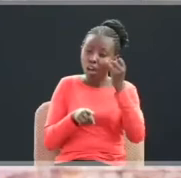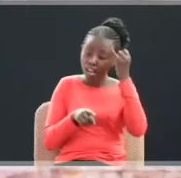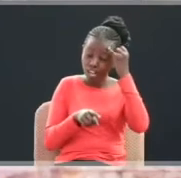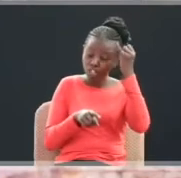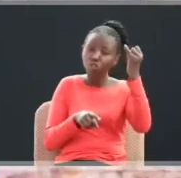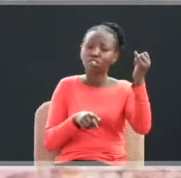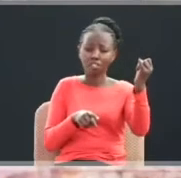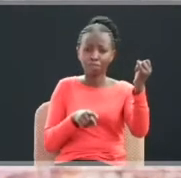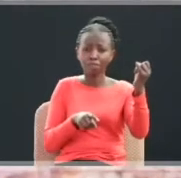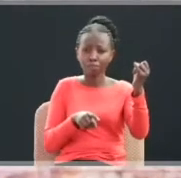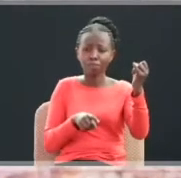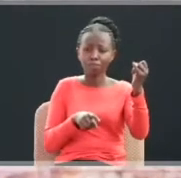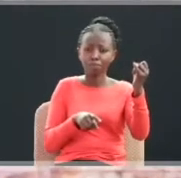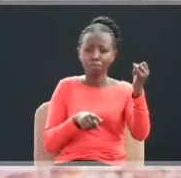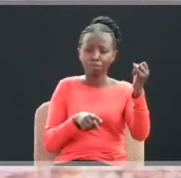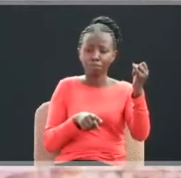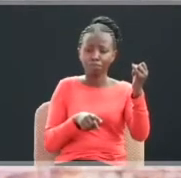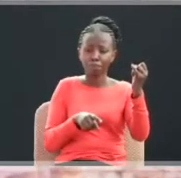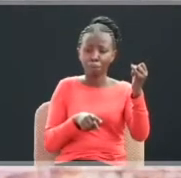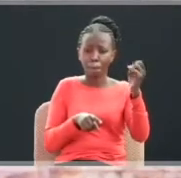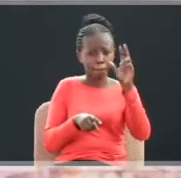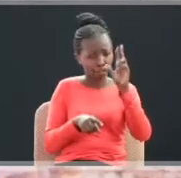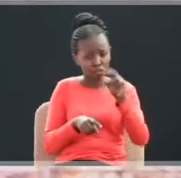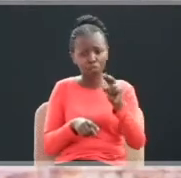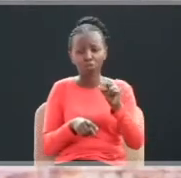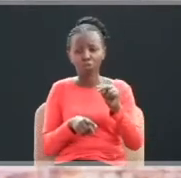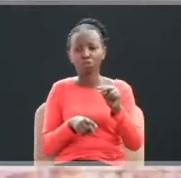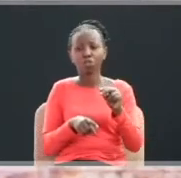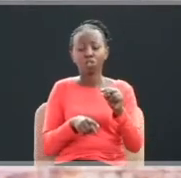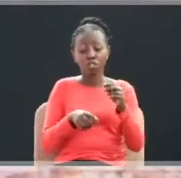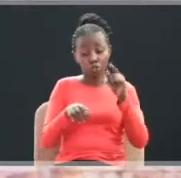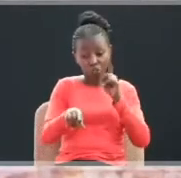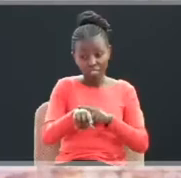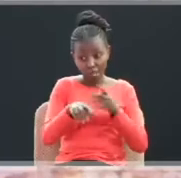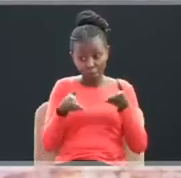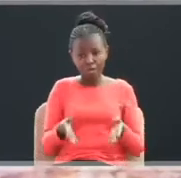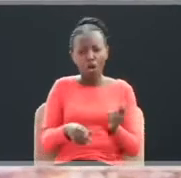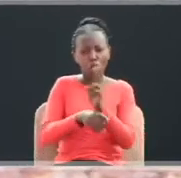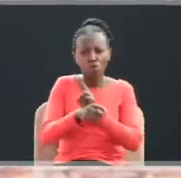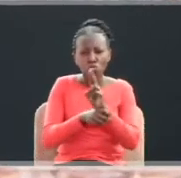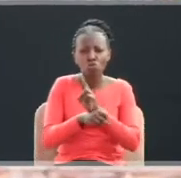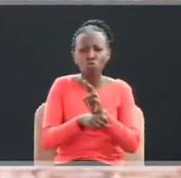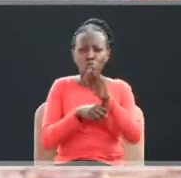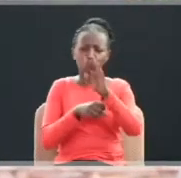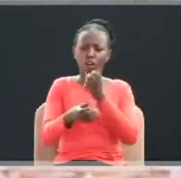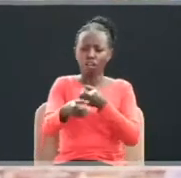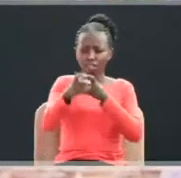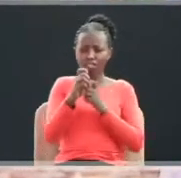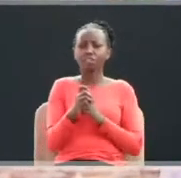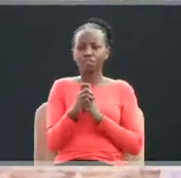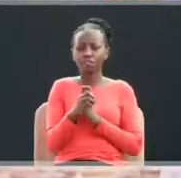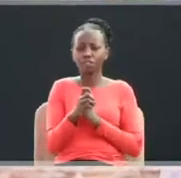kaburi. Hiyo kusavu wengine tutaiweka, hapana Bwana. Kipindi hiki, hebu utumie karama ulizo